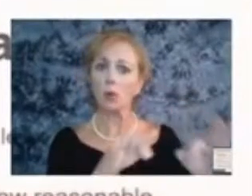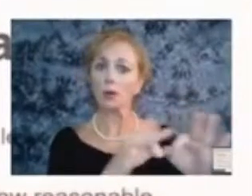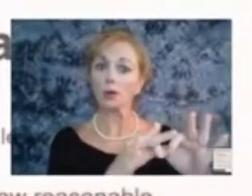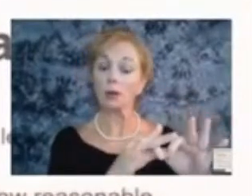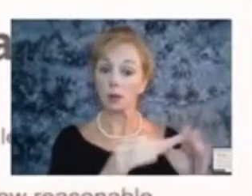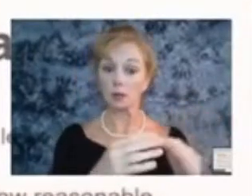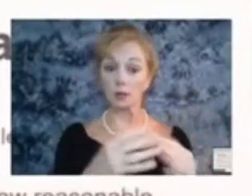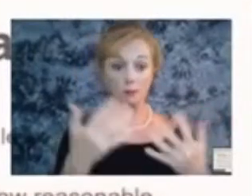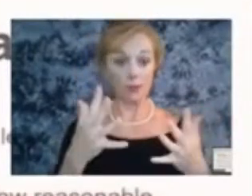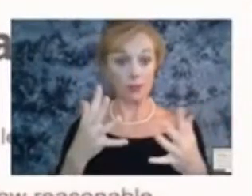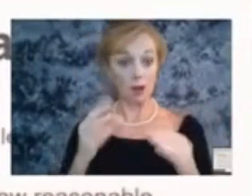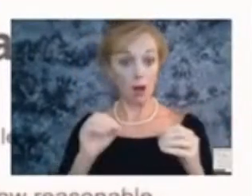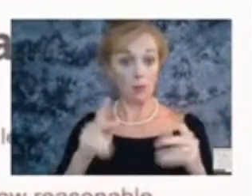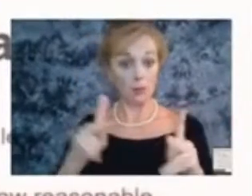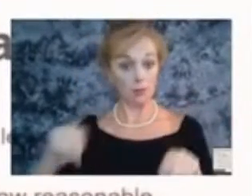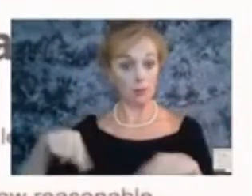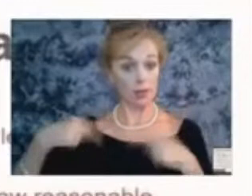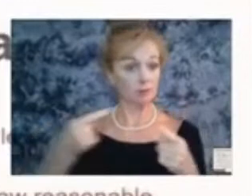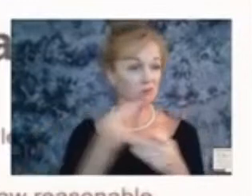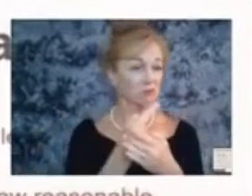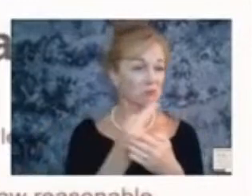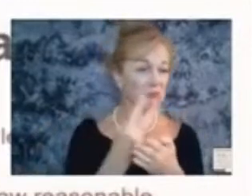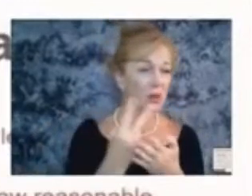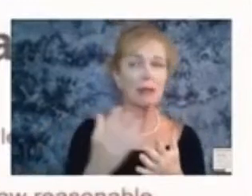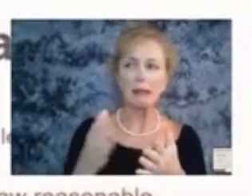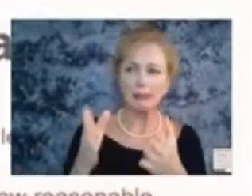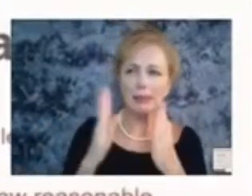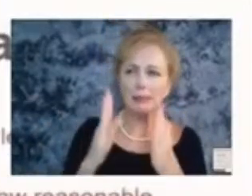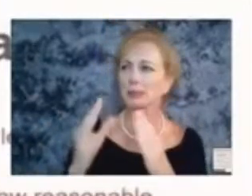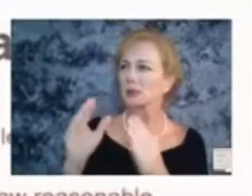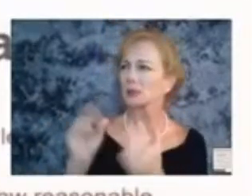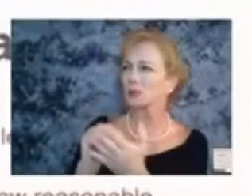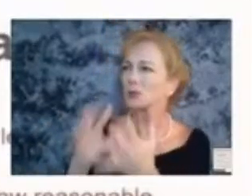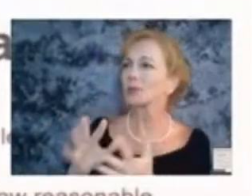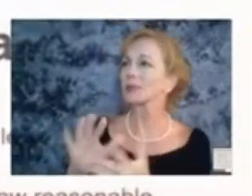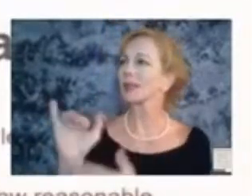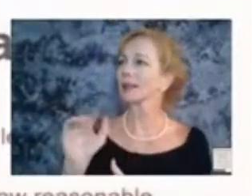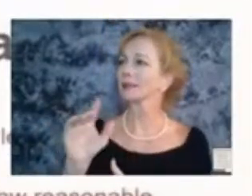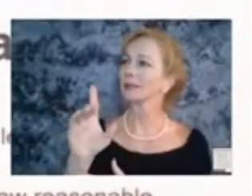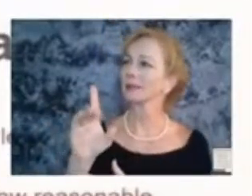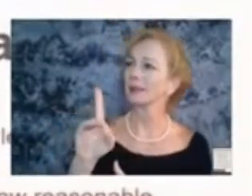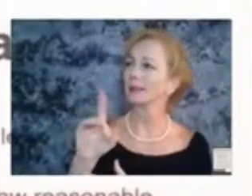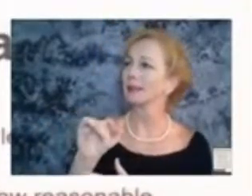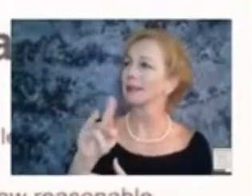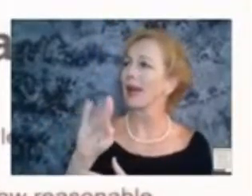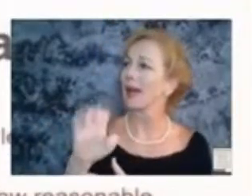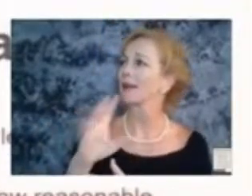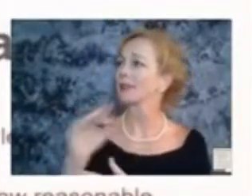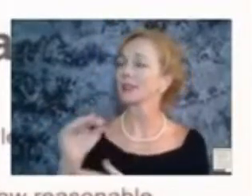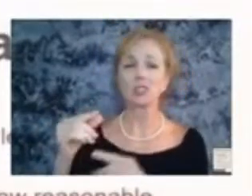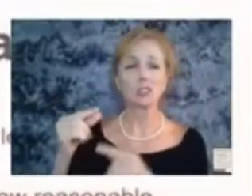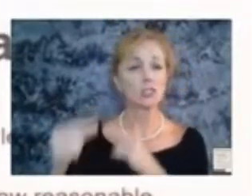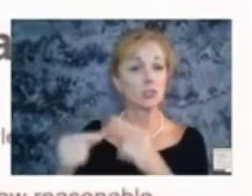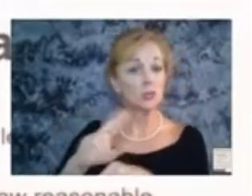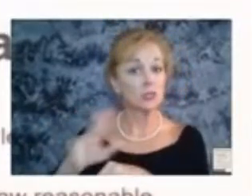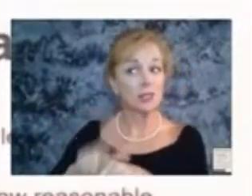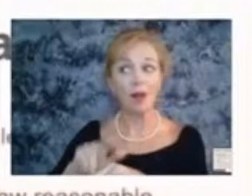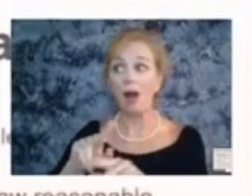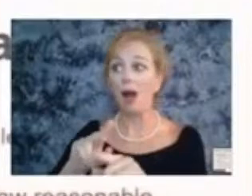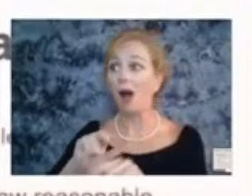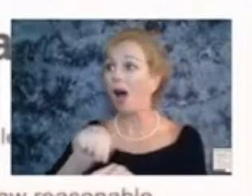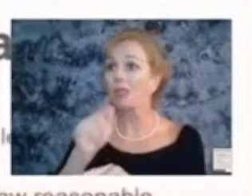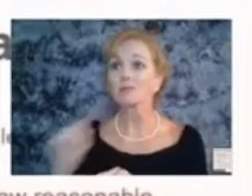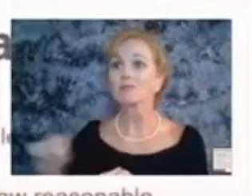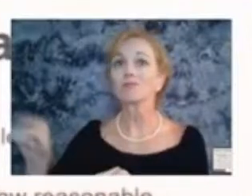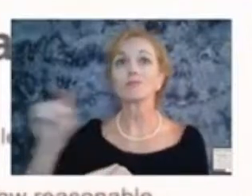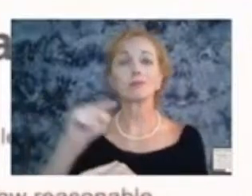opportunity over the last few weeks to listen to students like Gabe and Generation Nation and other students across the district, meaningful feedback has been